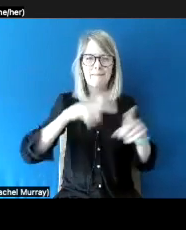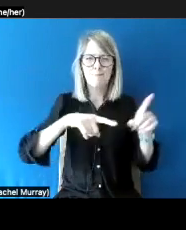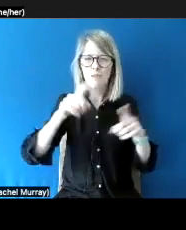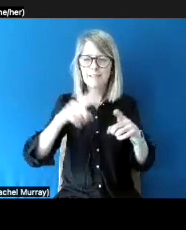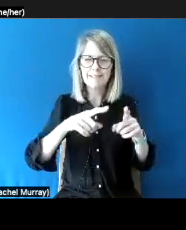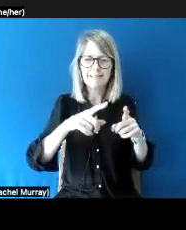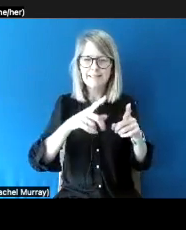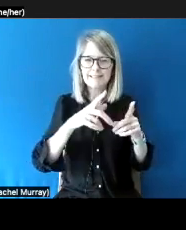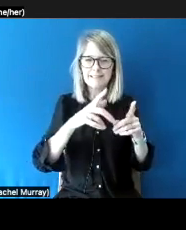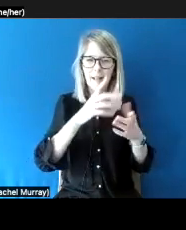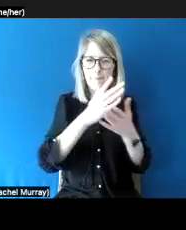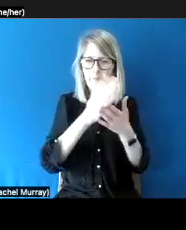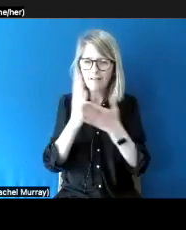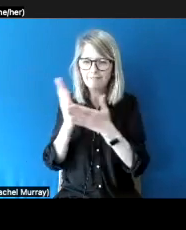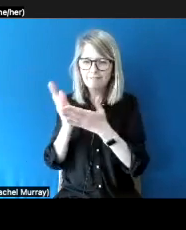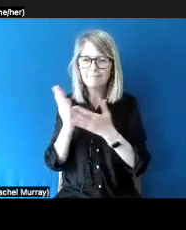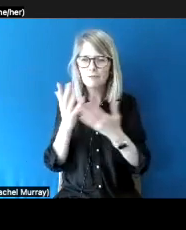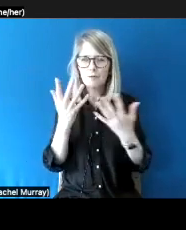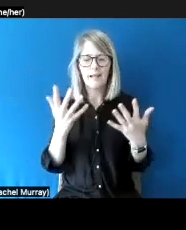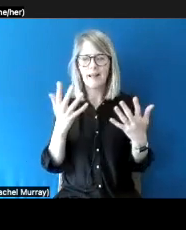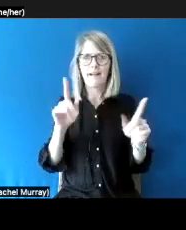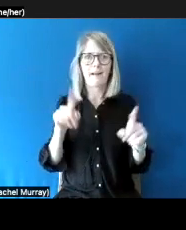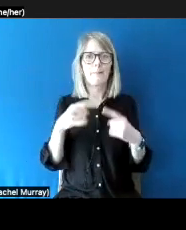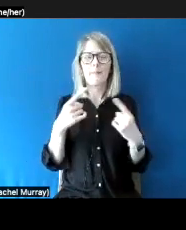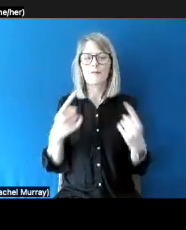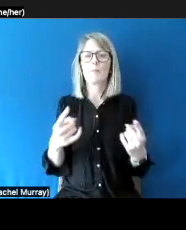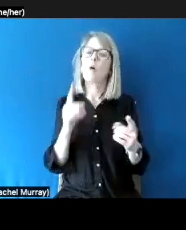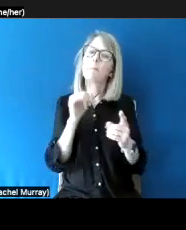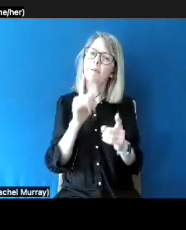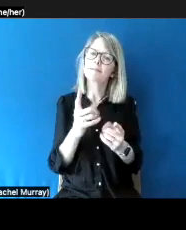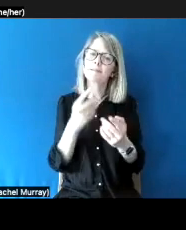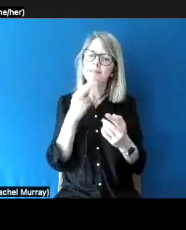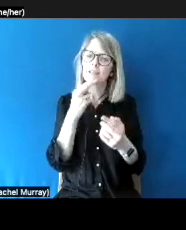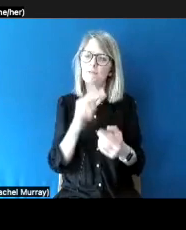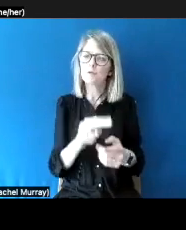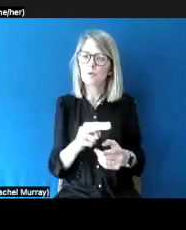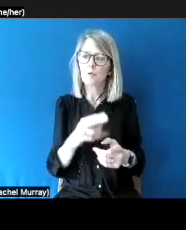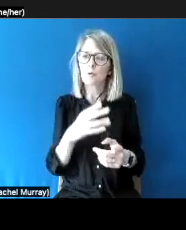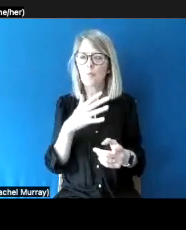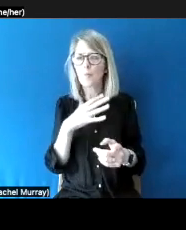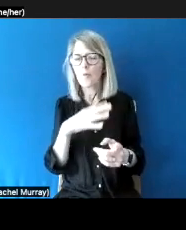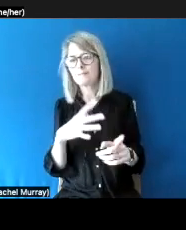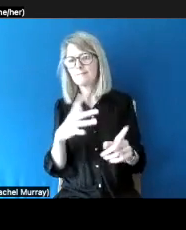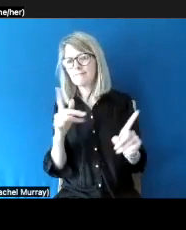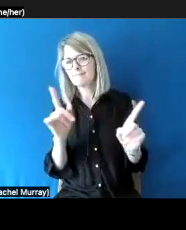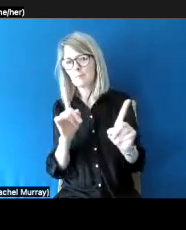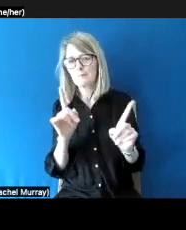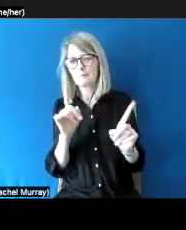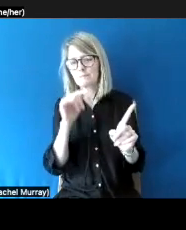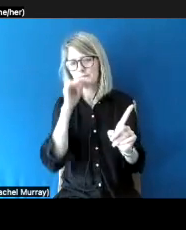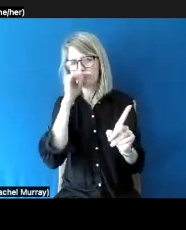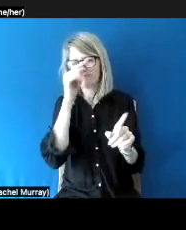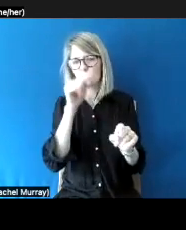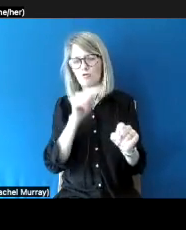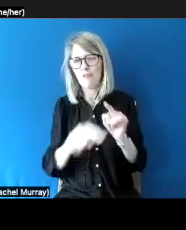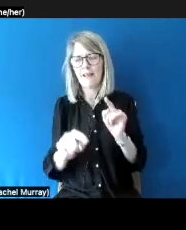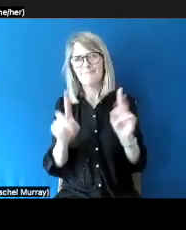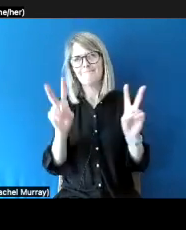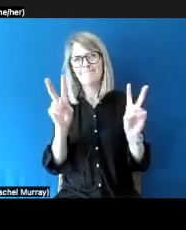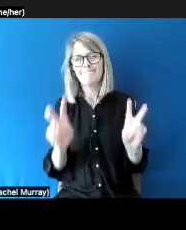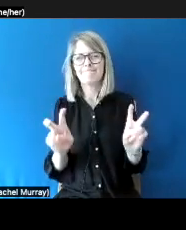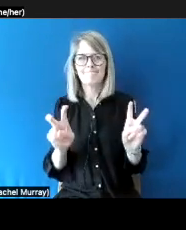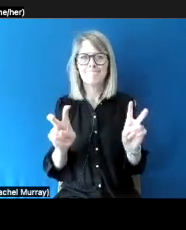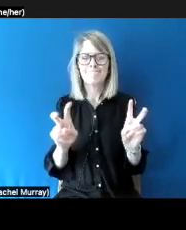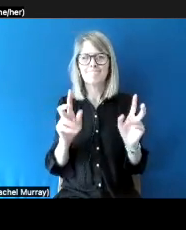aspects. Instead, what I wish to do this afternoon is to try and kind of define some of the